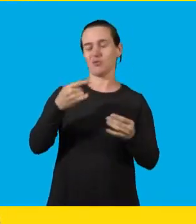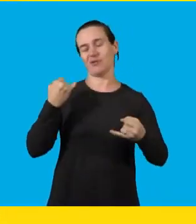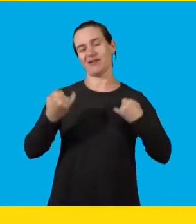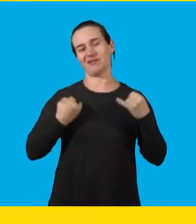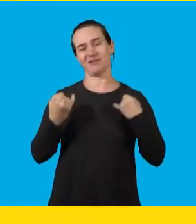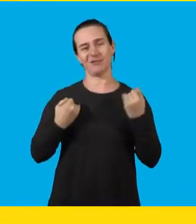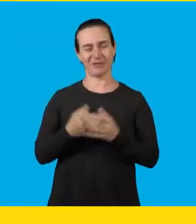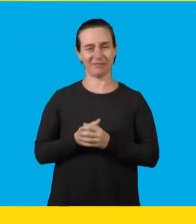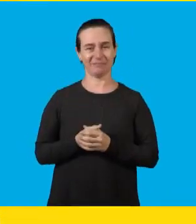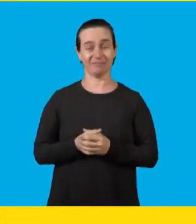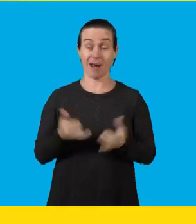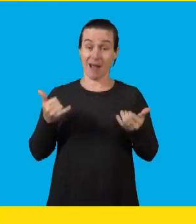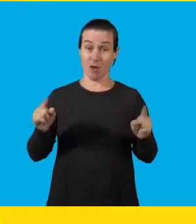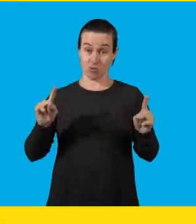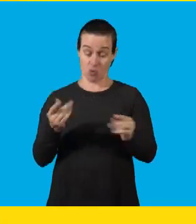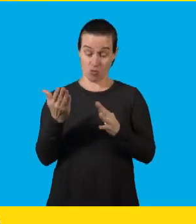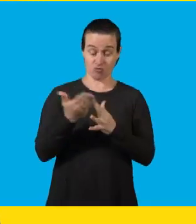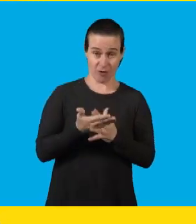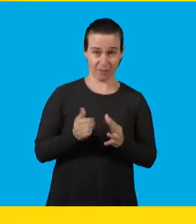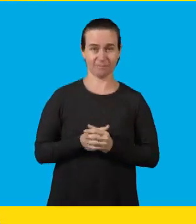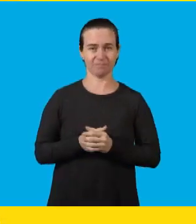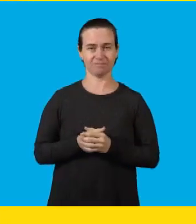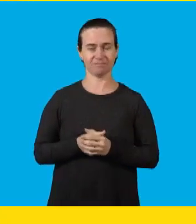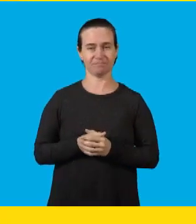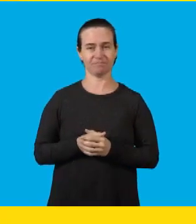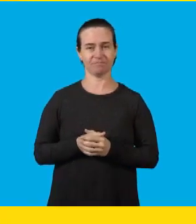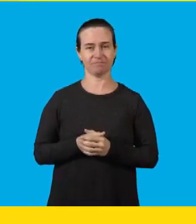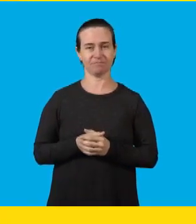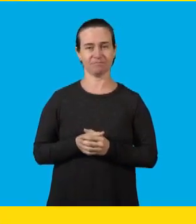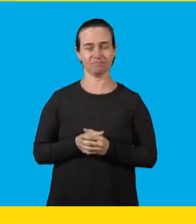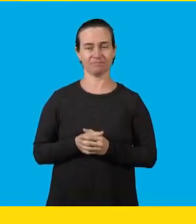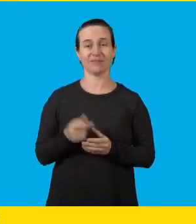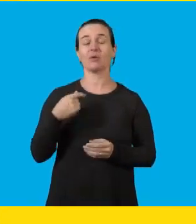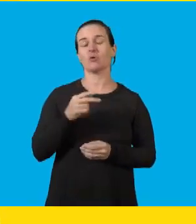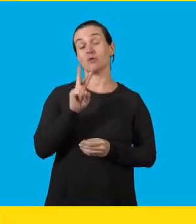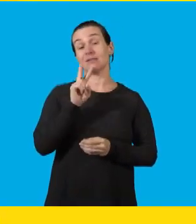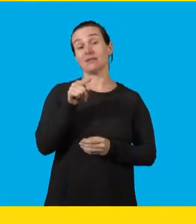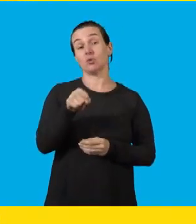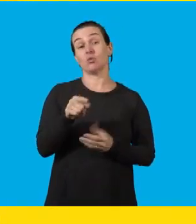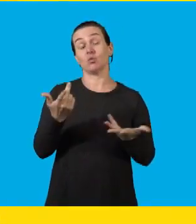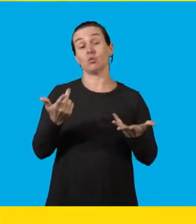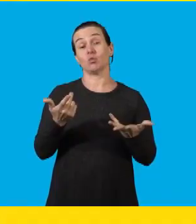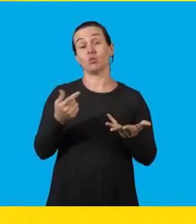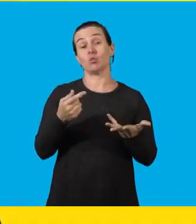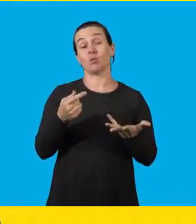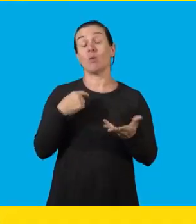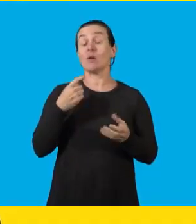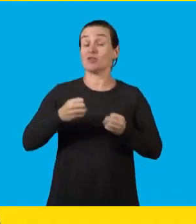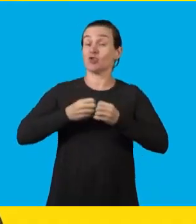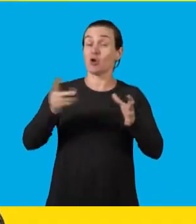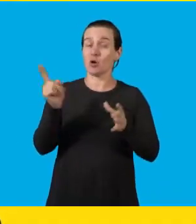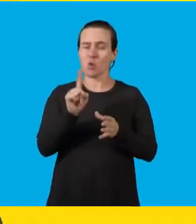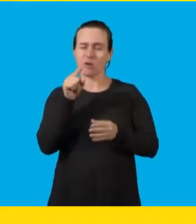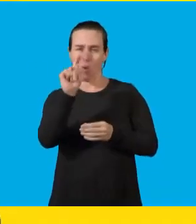it. So we are going to go for a quick commercial break, and after break, I will see you where we'll look at